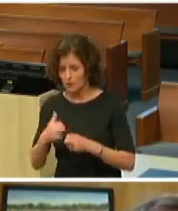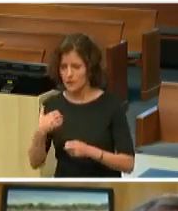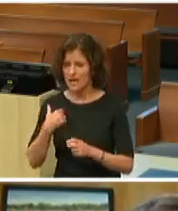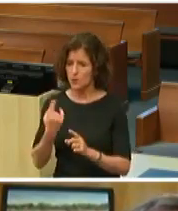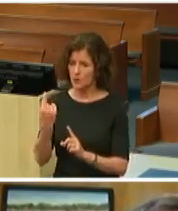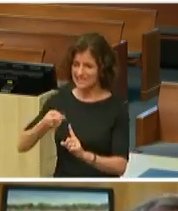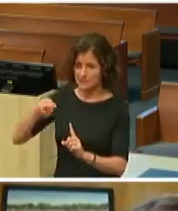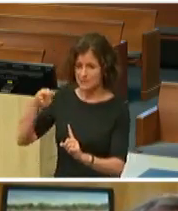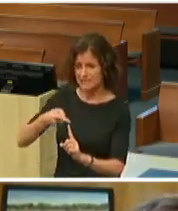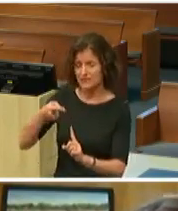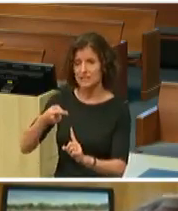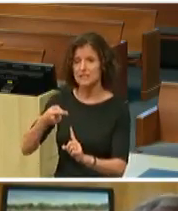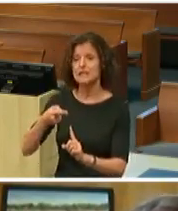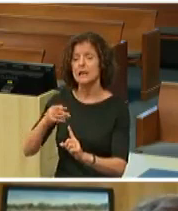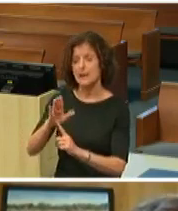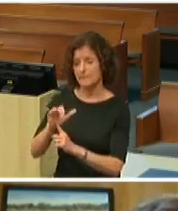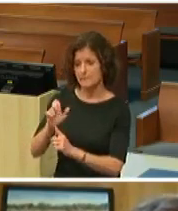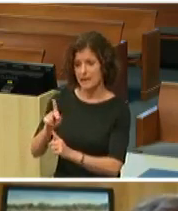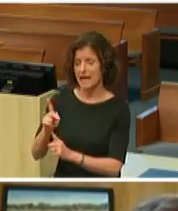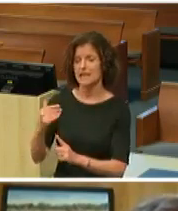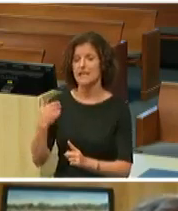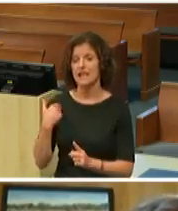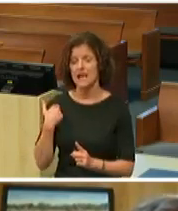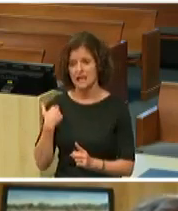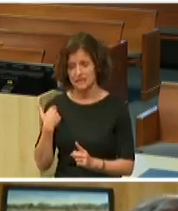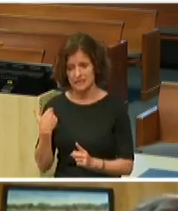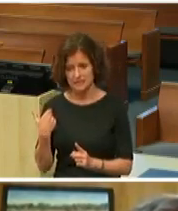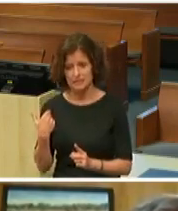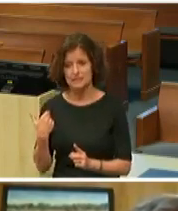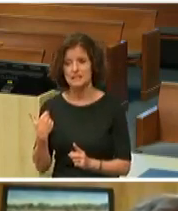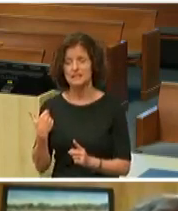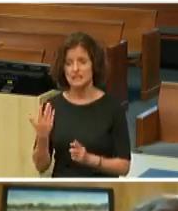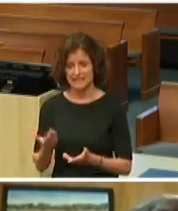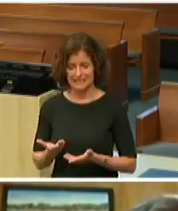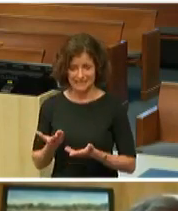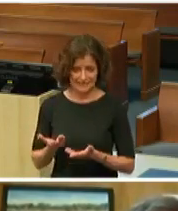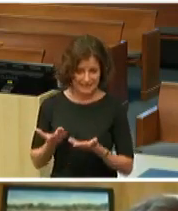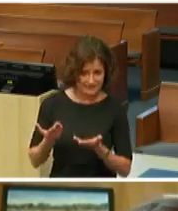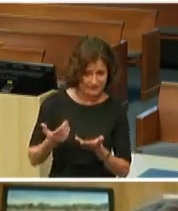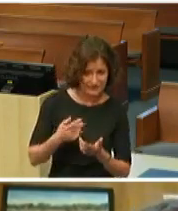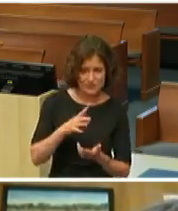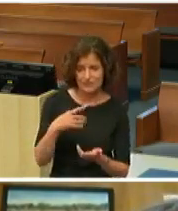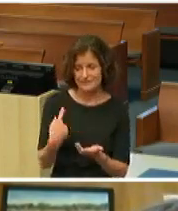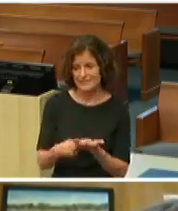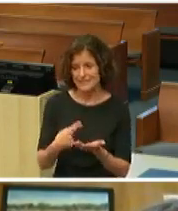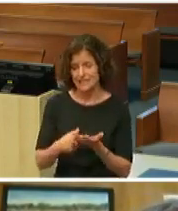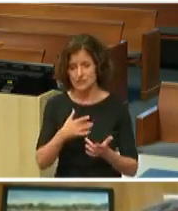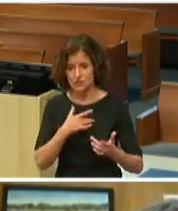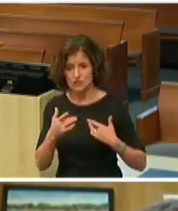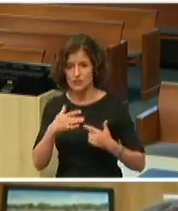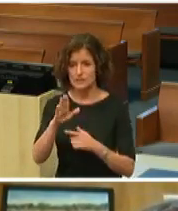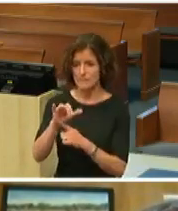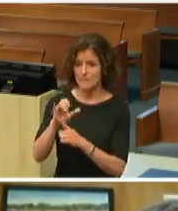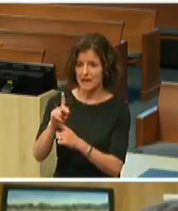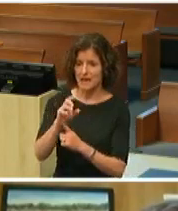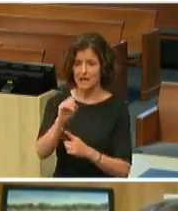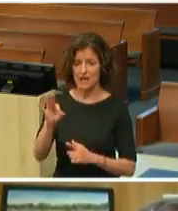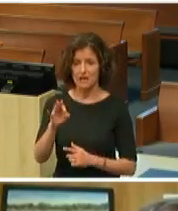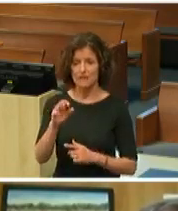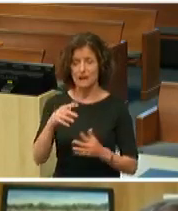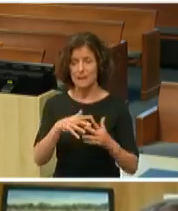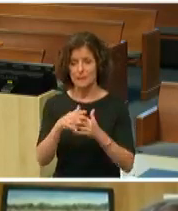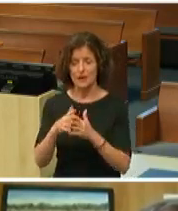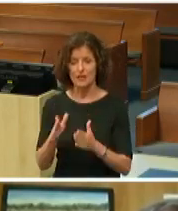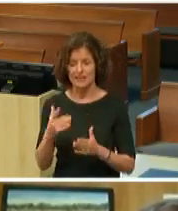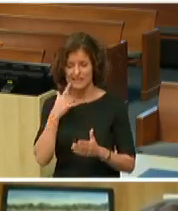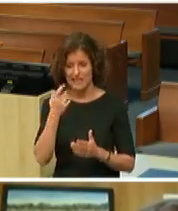specific bank that has addressed concern, Bank of America, because they recently eliminated